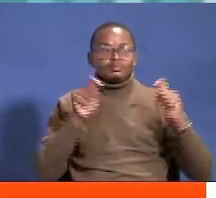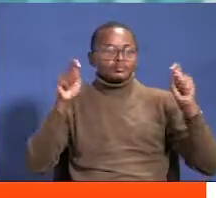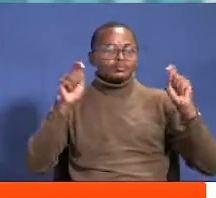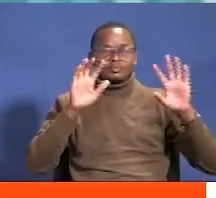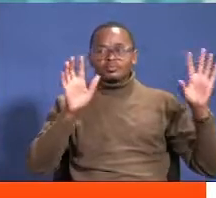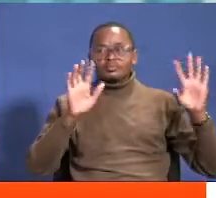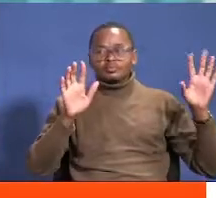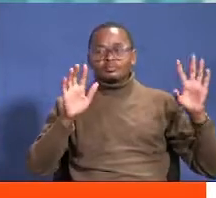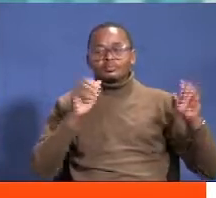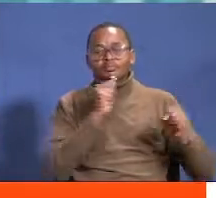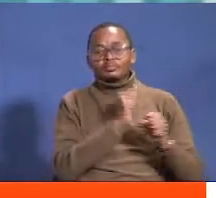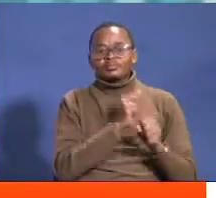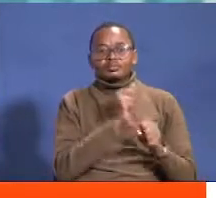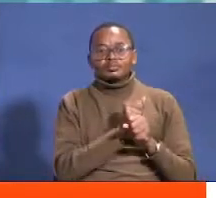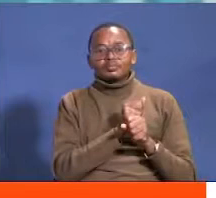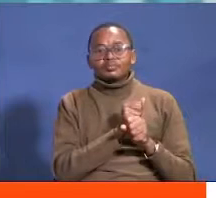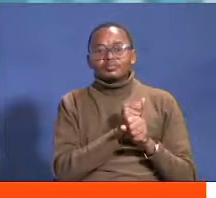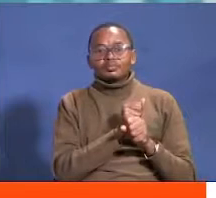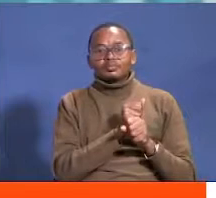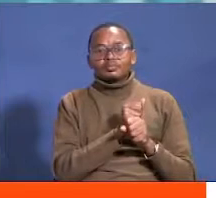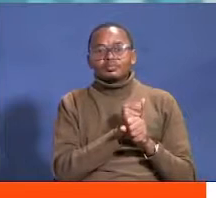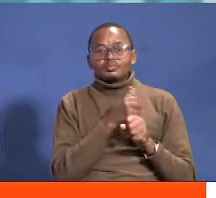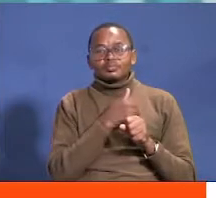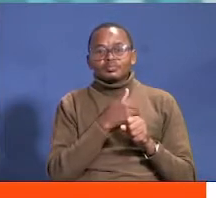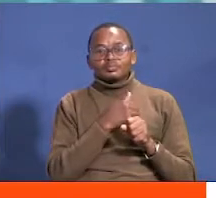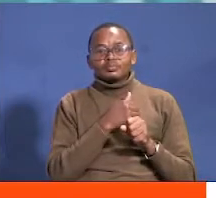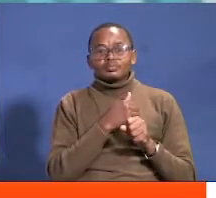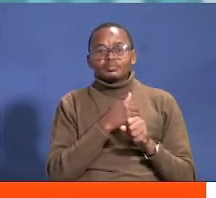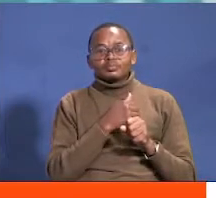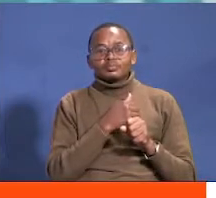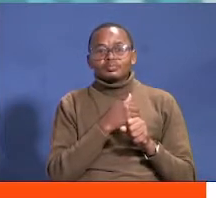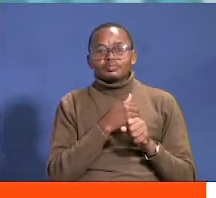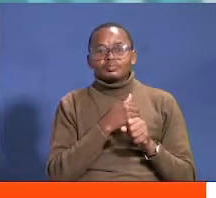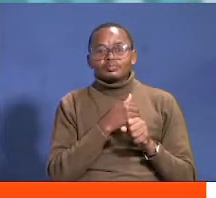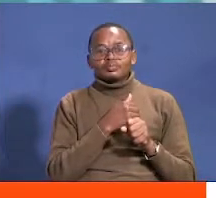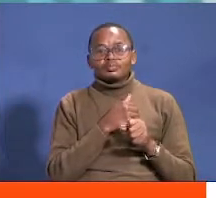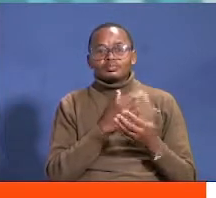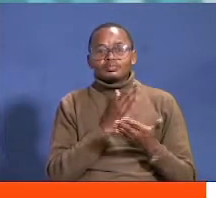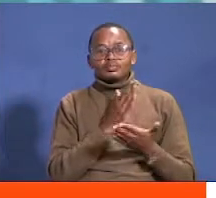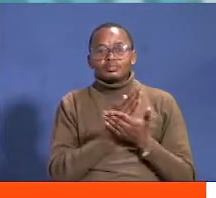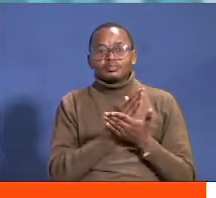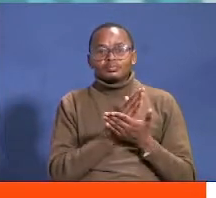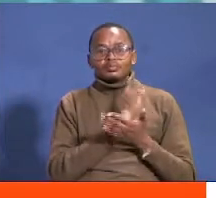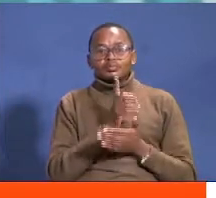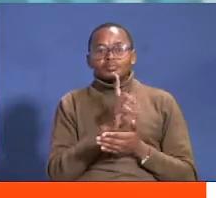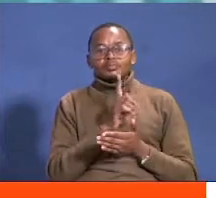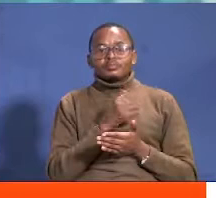about now you protest, you carry banners, climate action now. Stop throwing waste